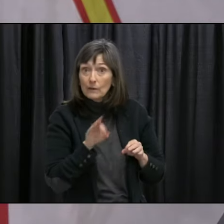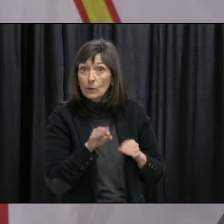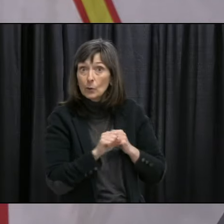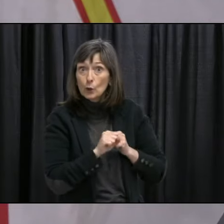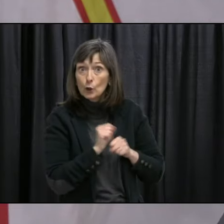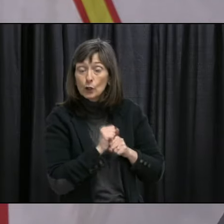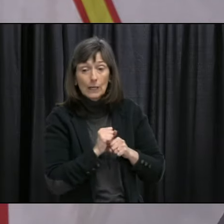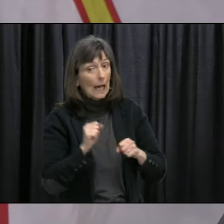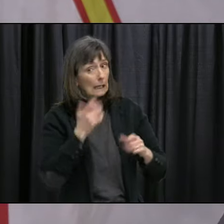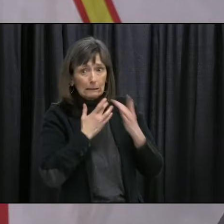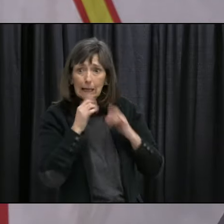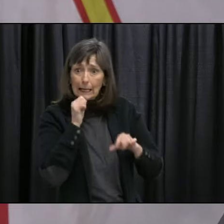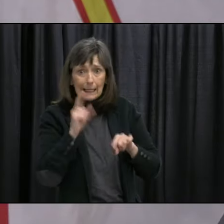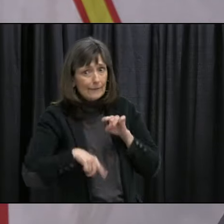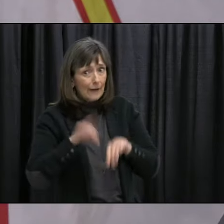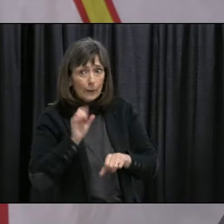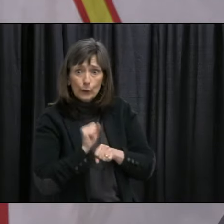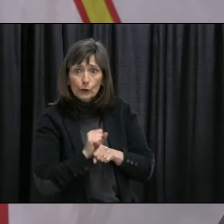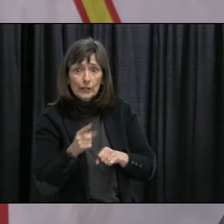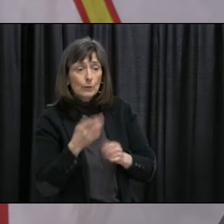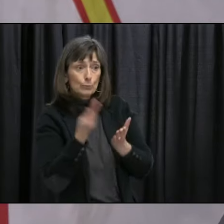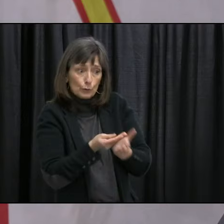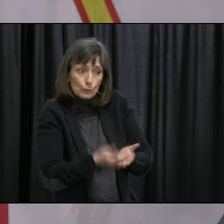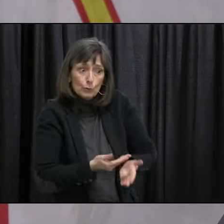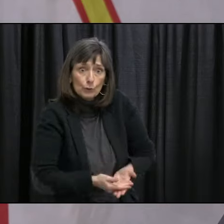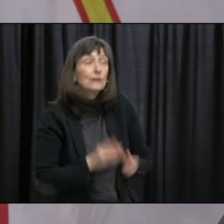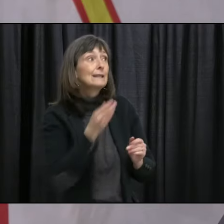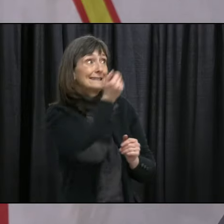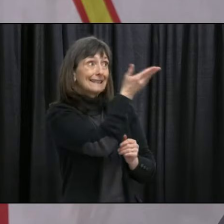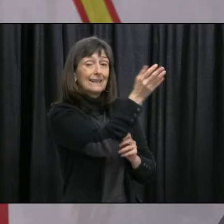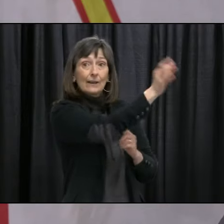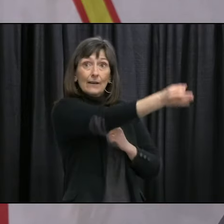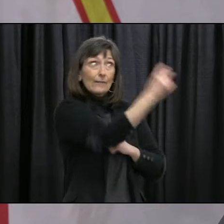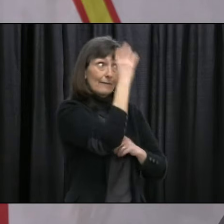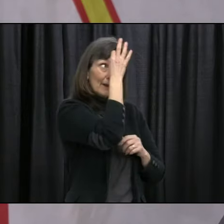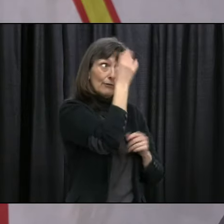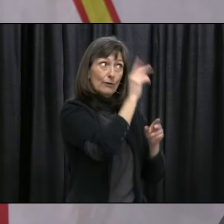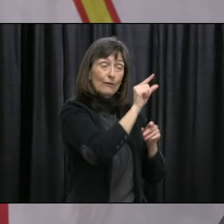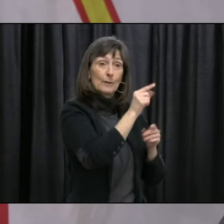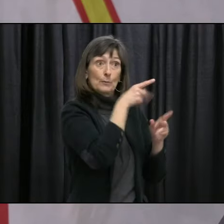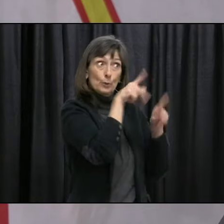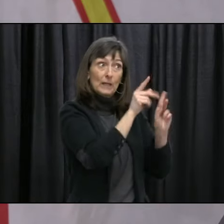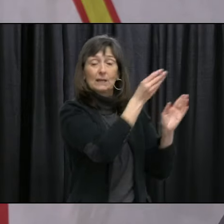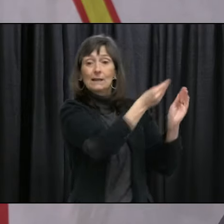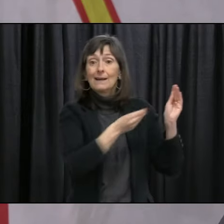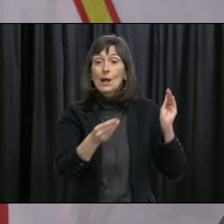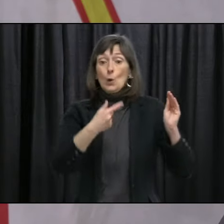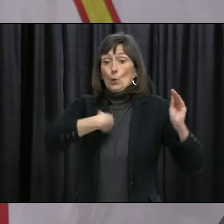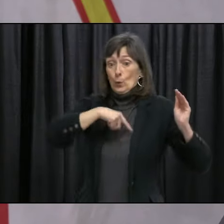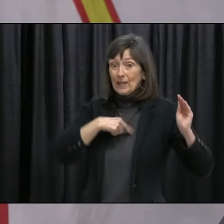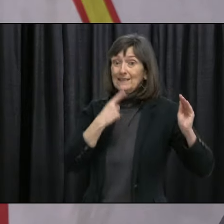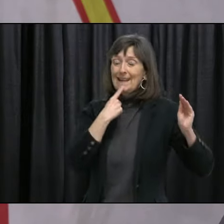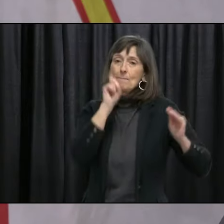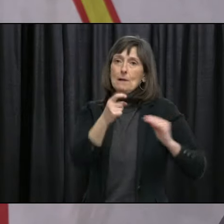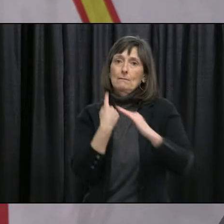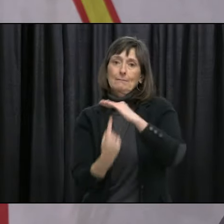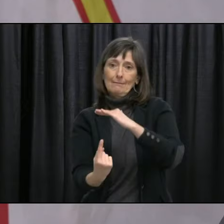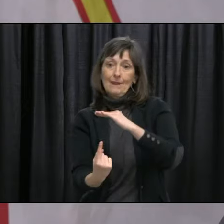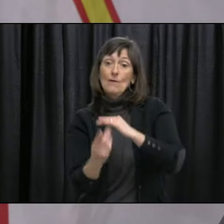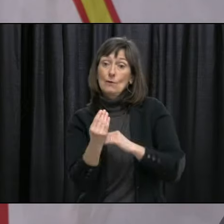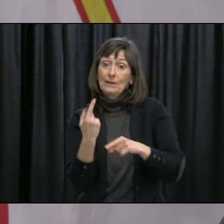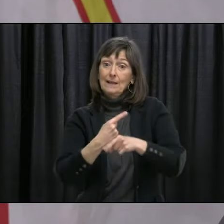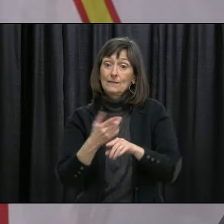Newfoundland and Labrador, and the Chief Medical Officer is absolutely right. When you enter the province, you must isolate for 14 days before going